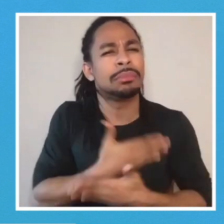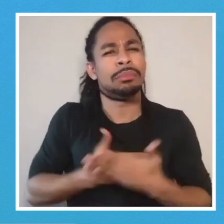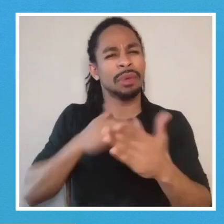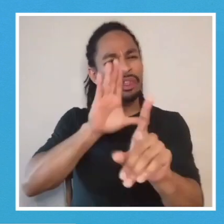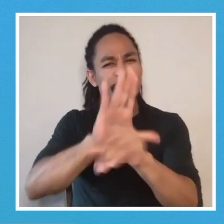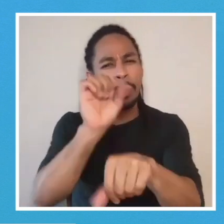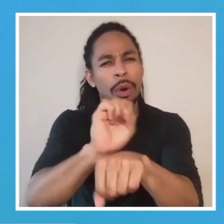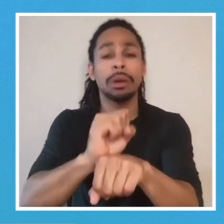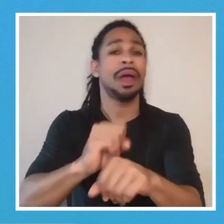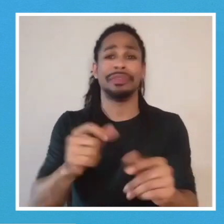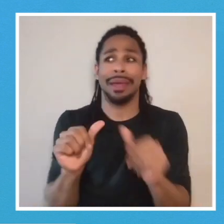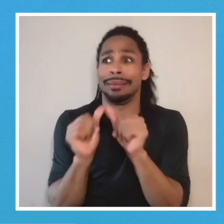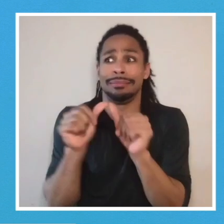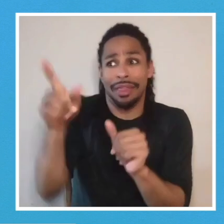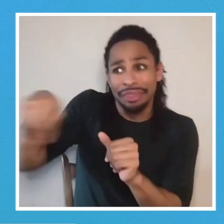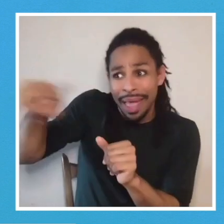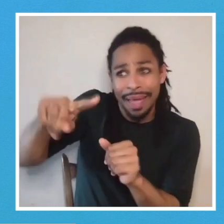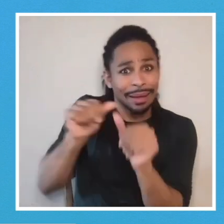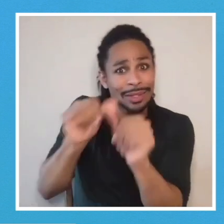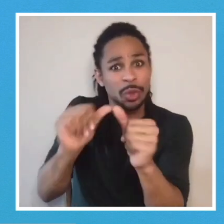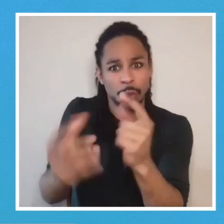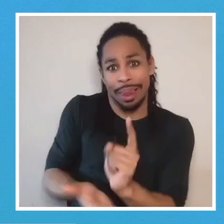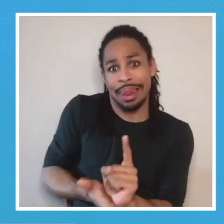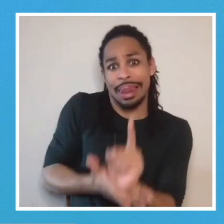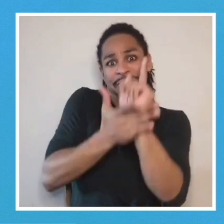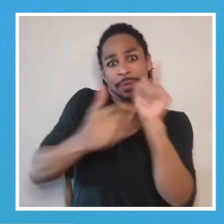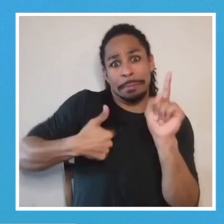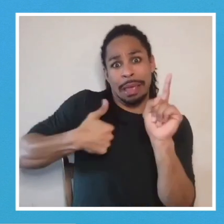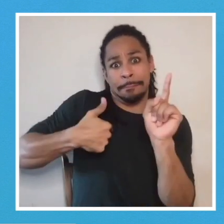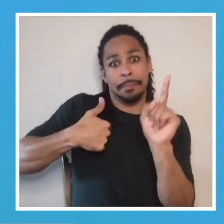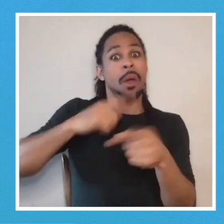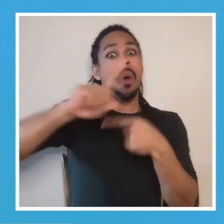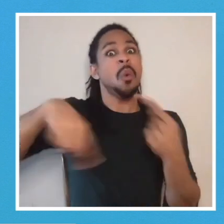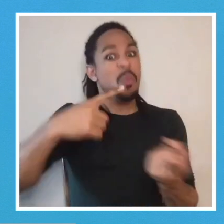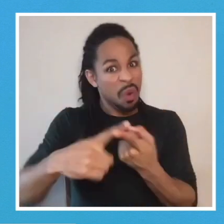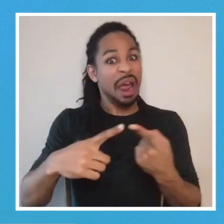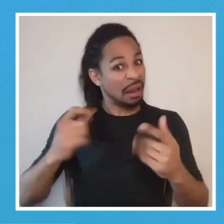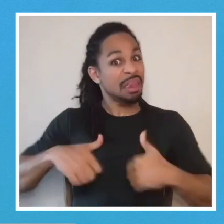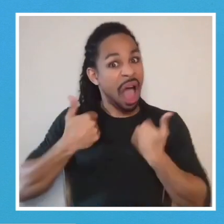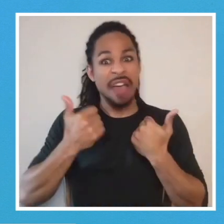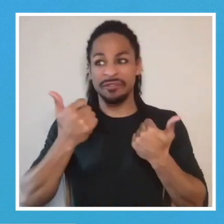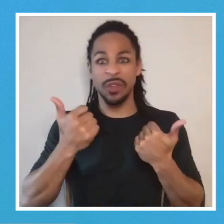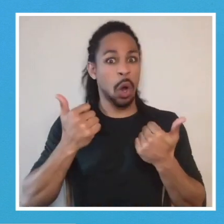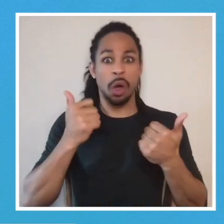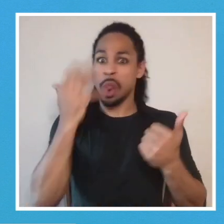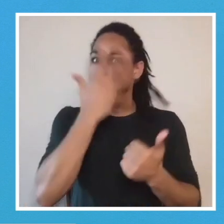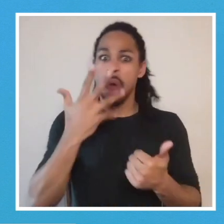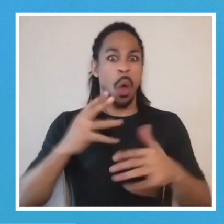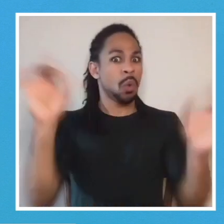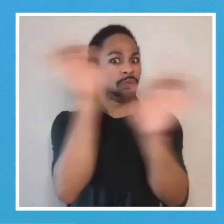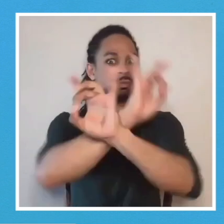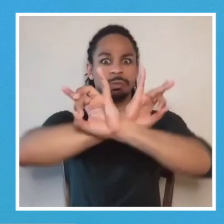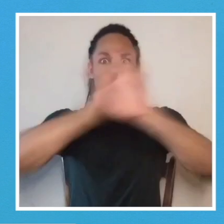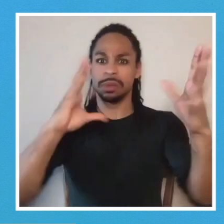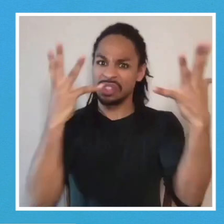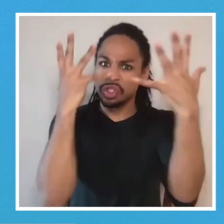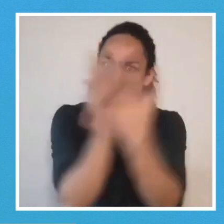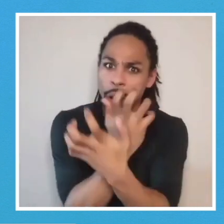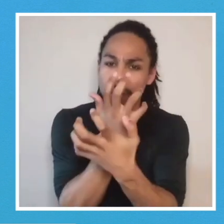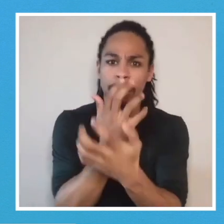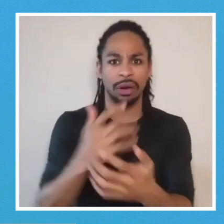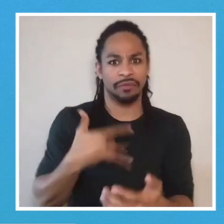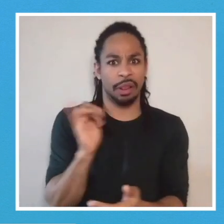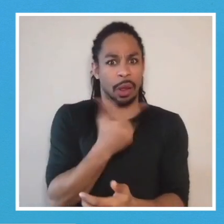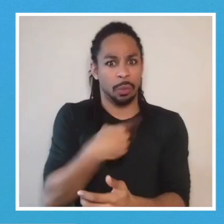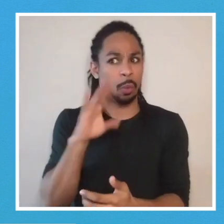and time again when things looked the darkest and scariest, and felt like we were going to lose. And they were like, "No,